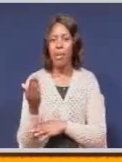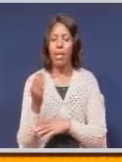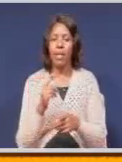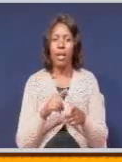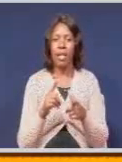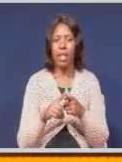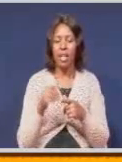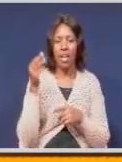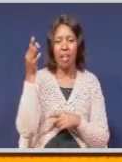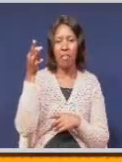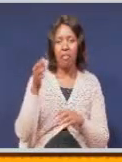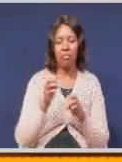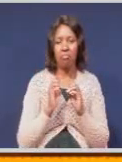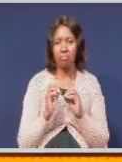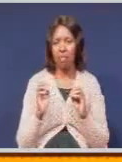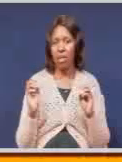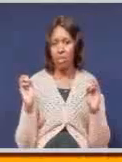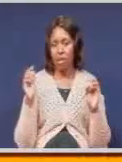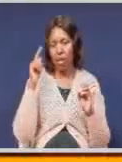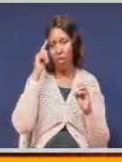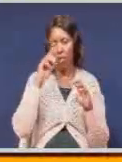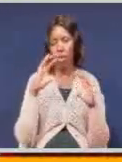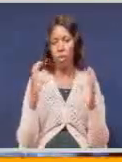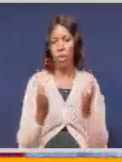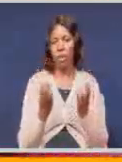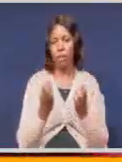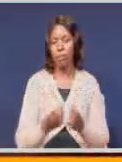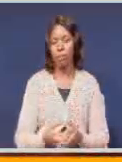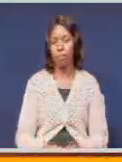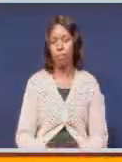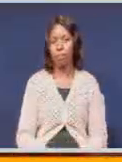future for our community. Nkiripotera, Murijuma, Bichamudu ni Murioki.